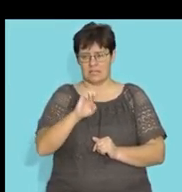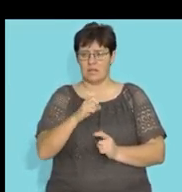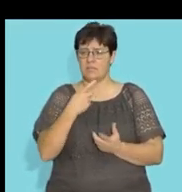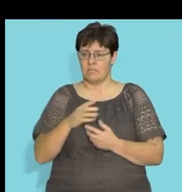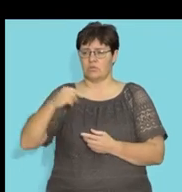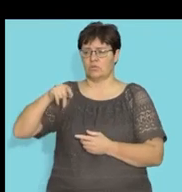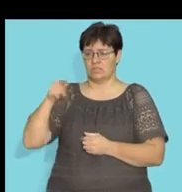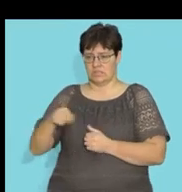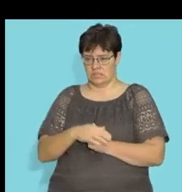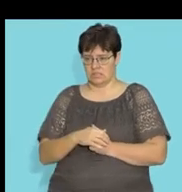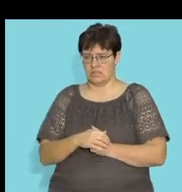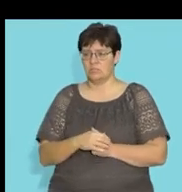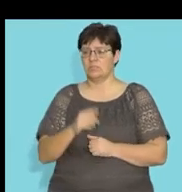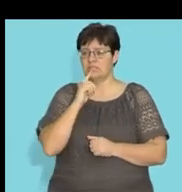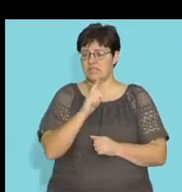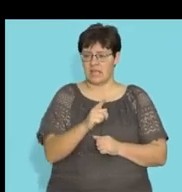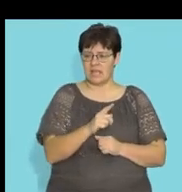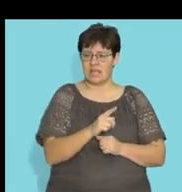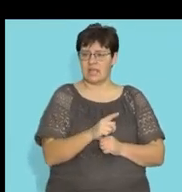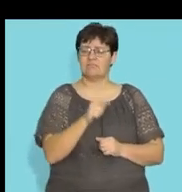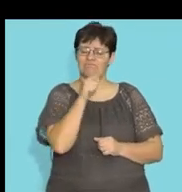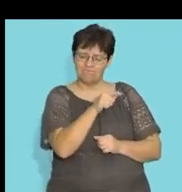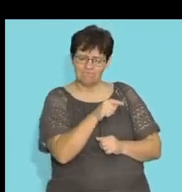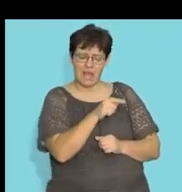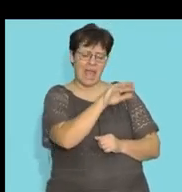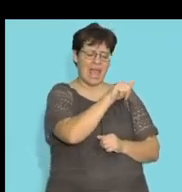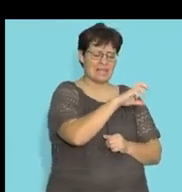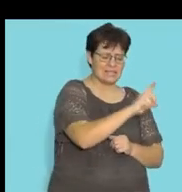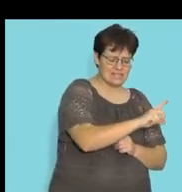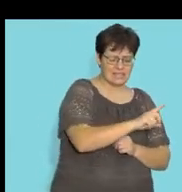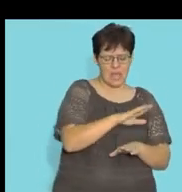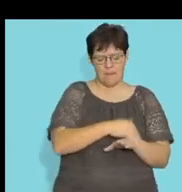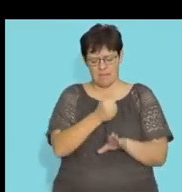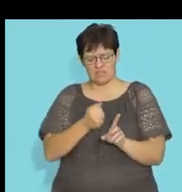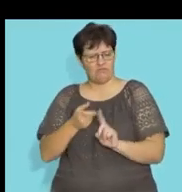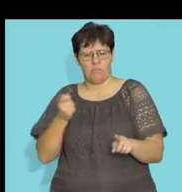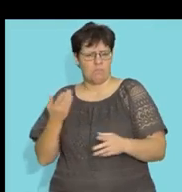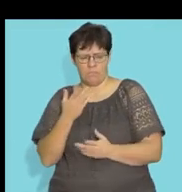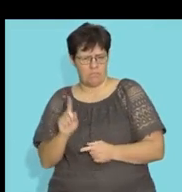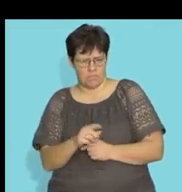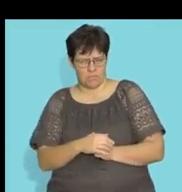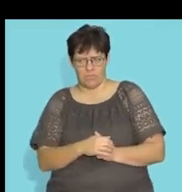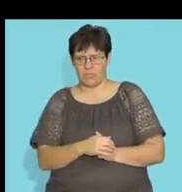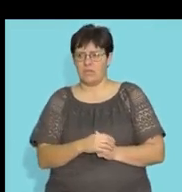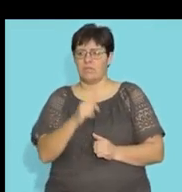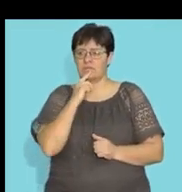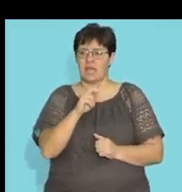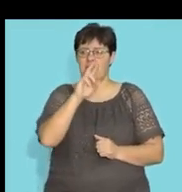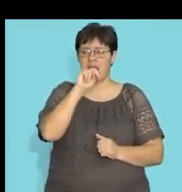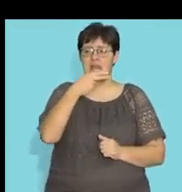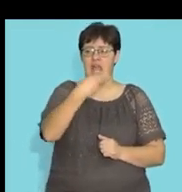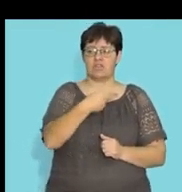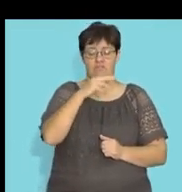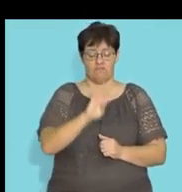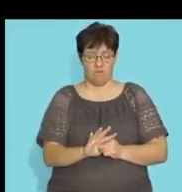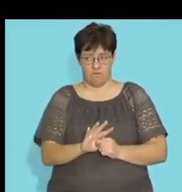from which acid and which base does ammonium chloride come from. Now if I write ammonium